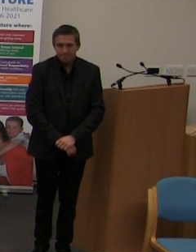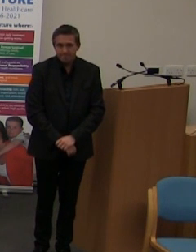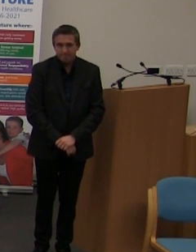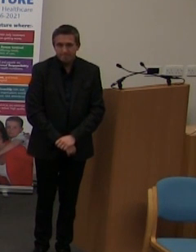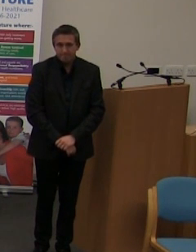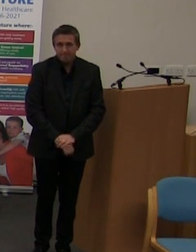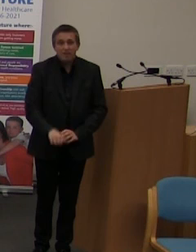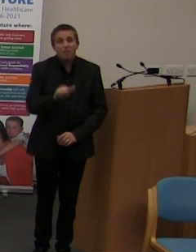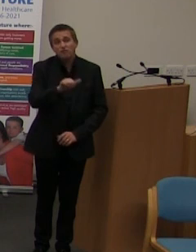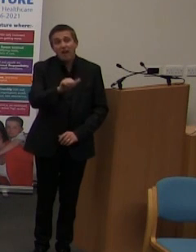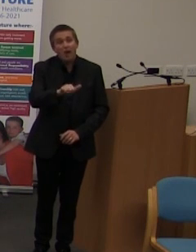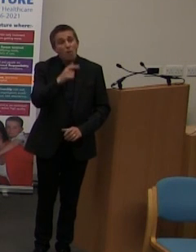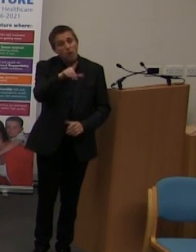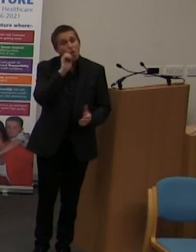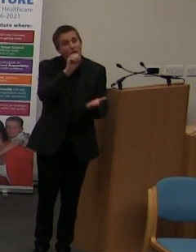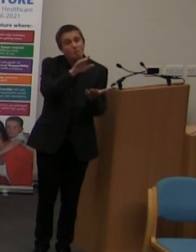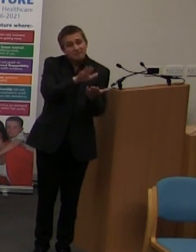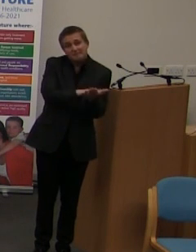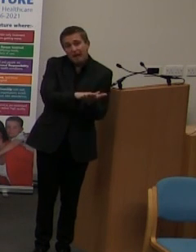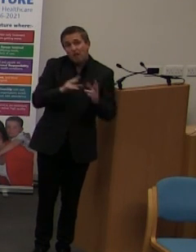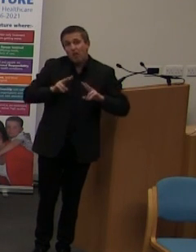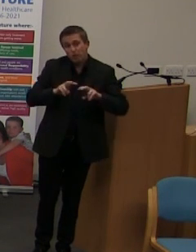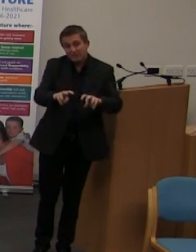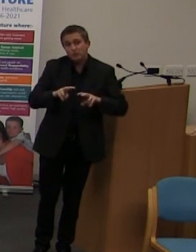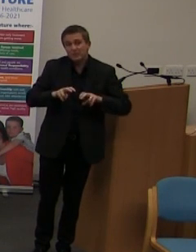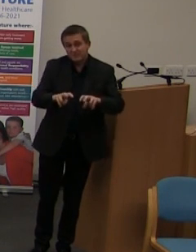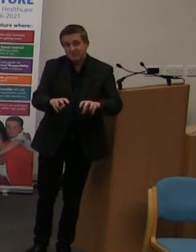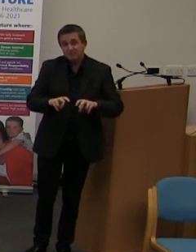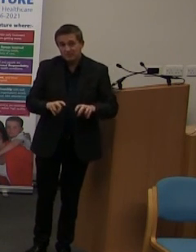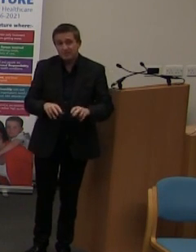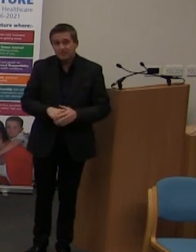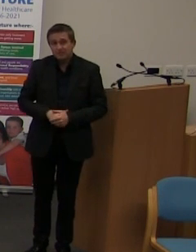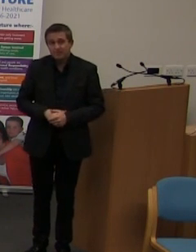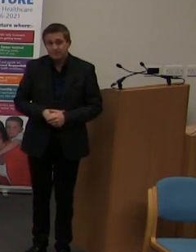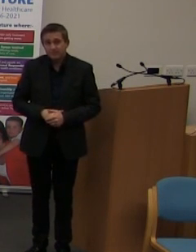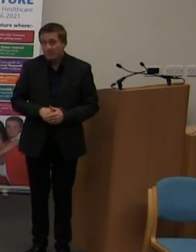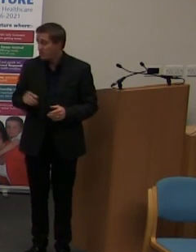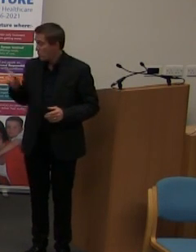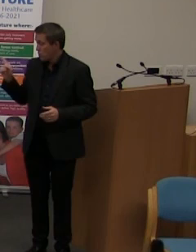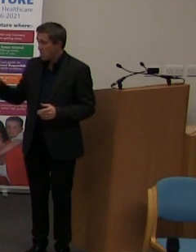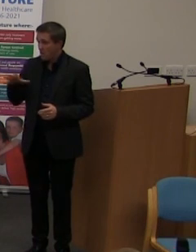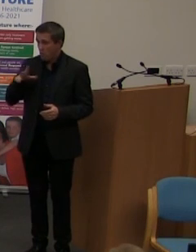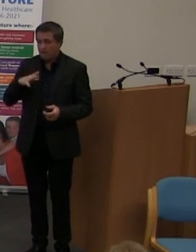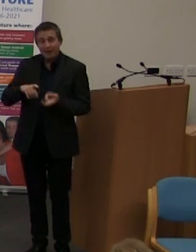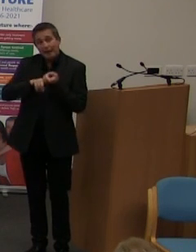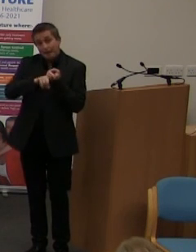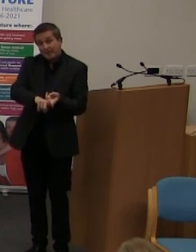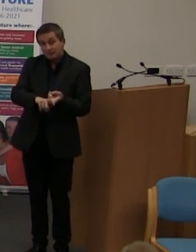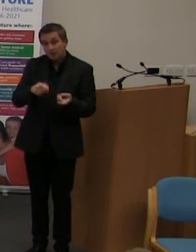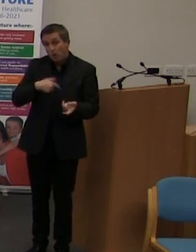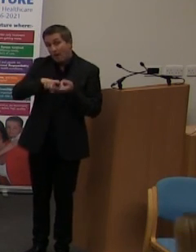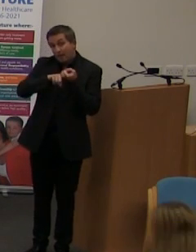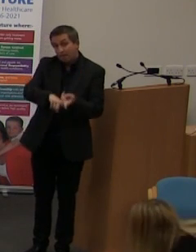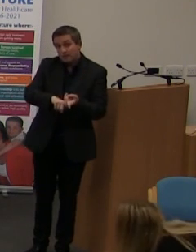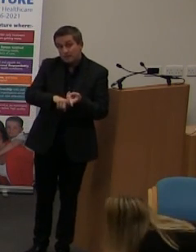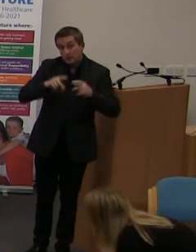I'd say that's something that we could take away and think about that. We heard a bit of that this morning, and I think we've committed to looking at the kind of